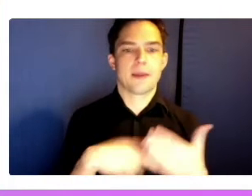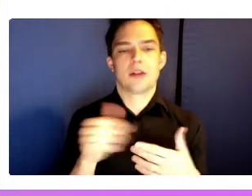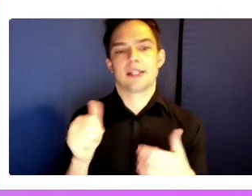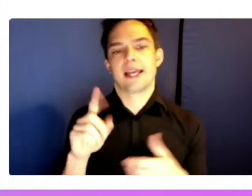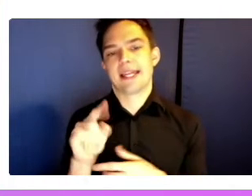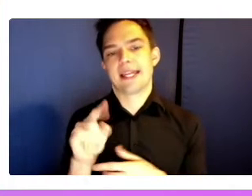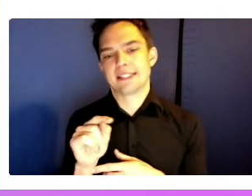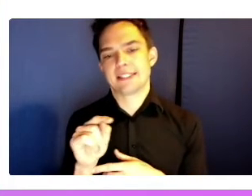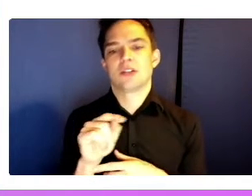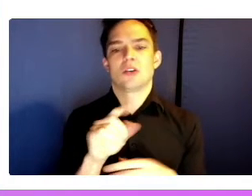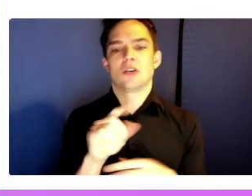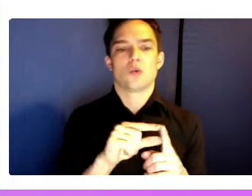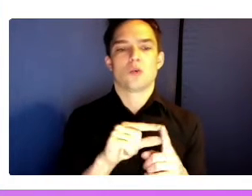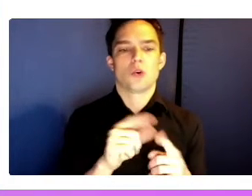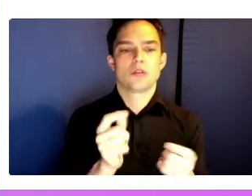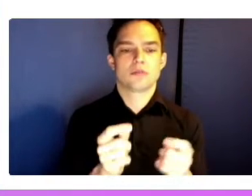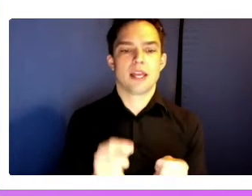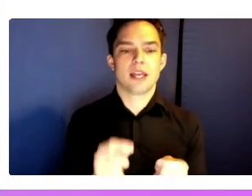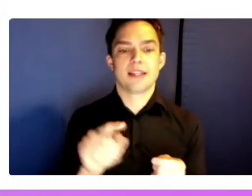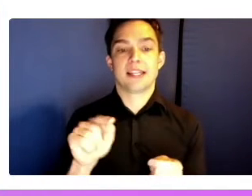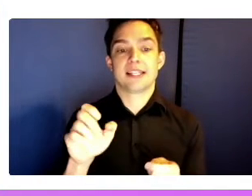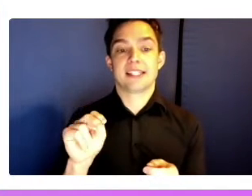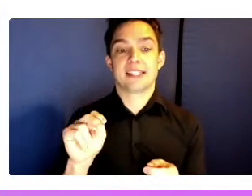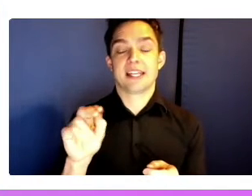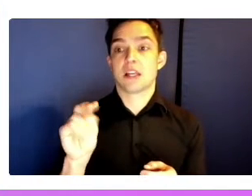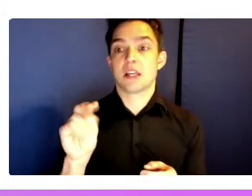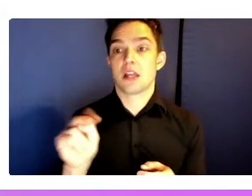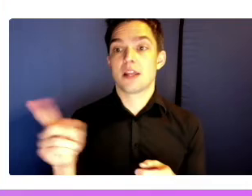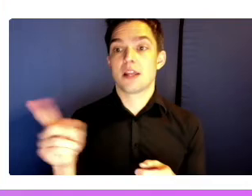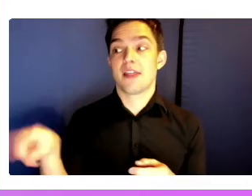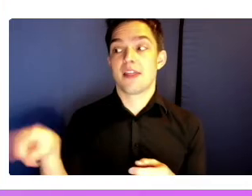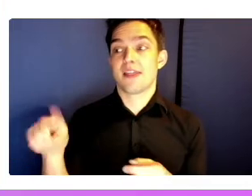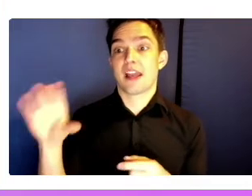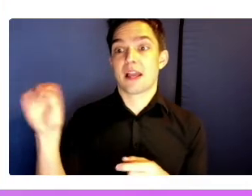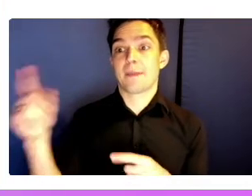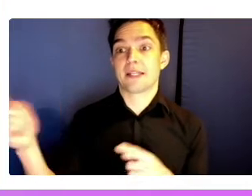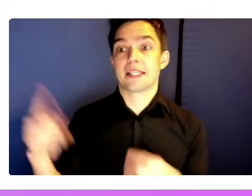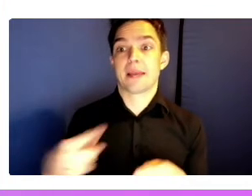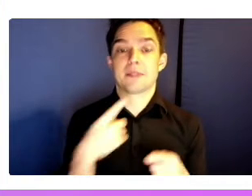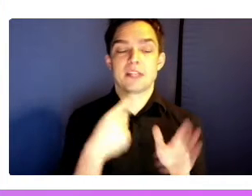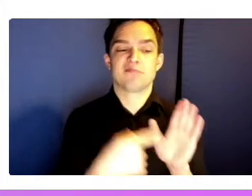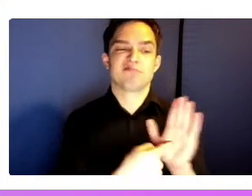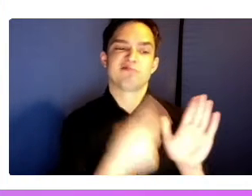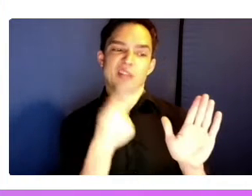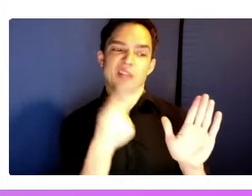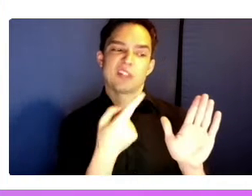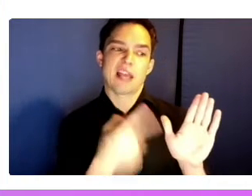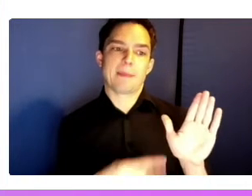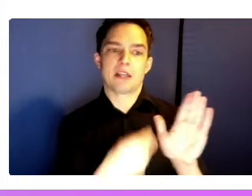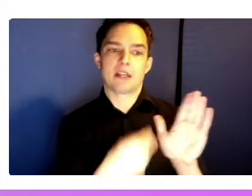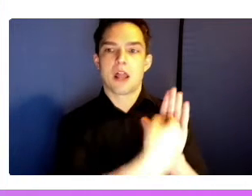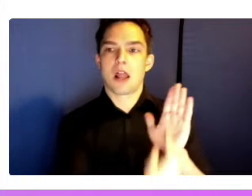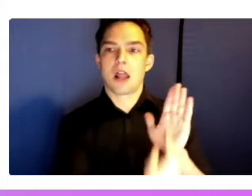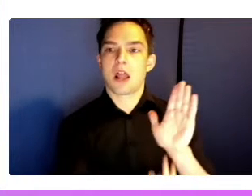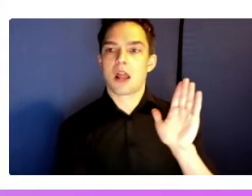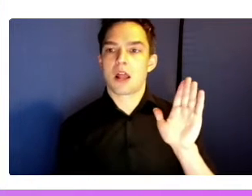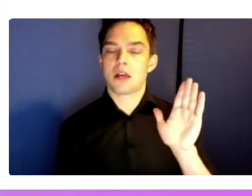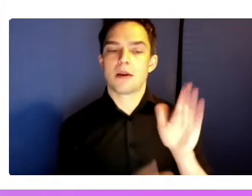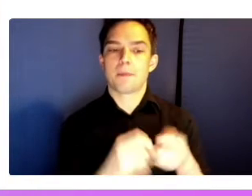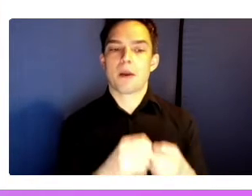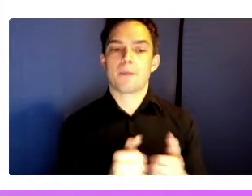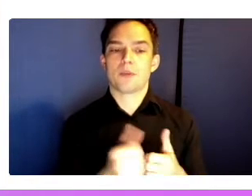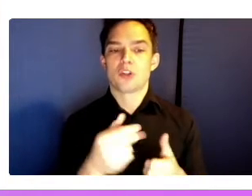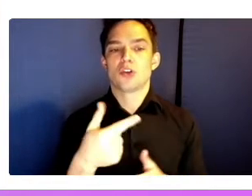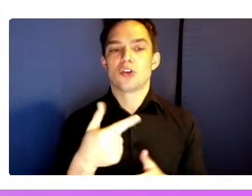experience in WordPress, and Tenon came through and just said, here's what's happening. Here are the problems with the Gutenberg